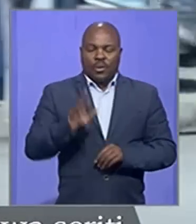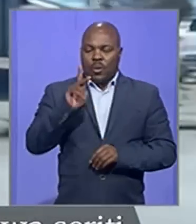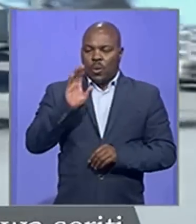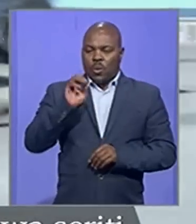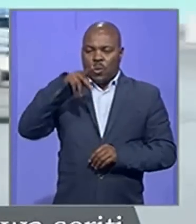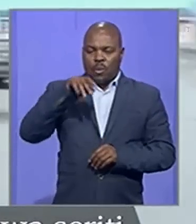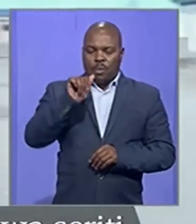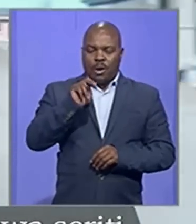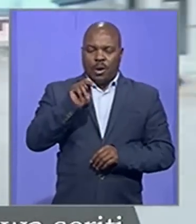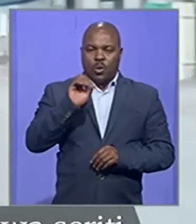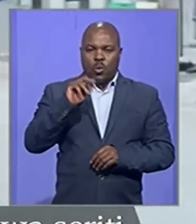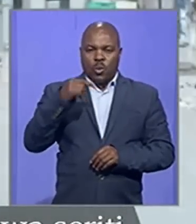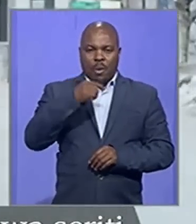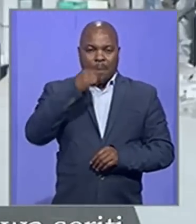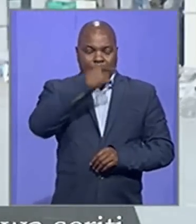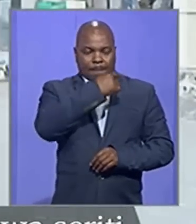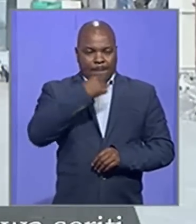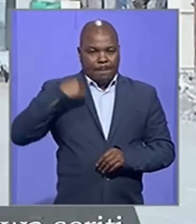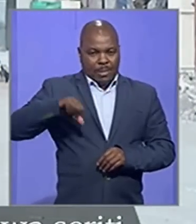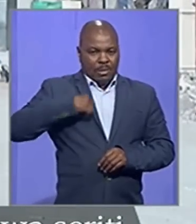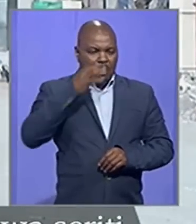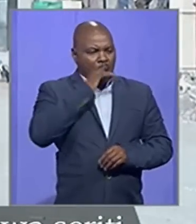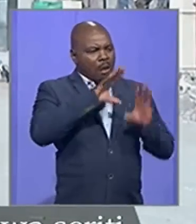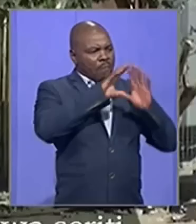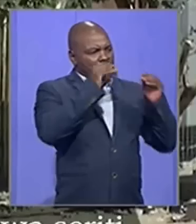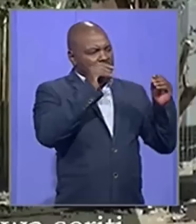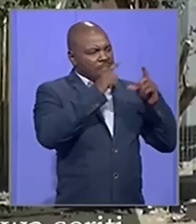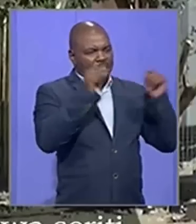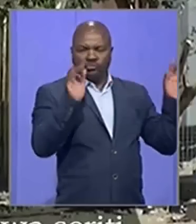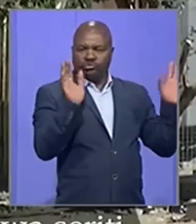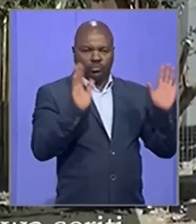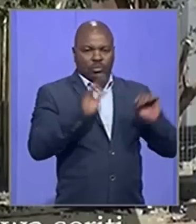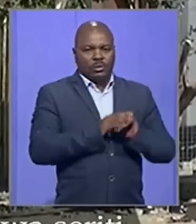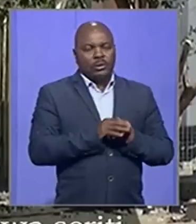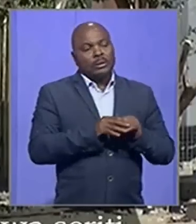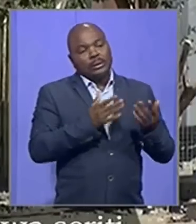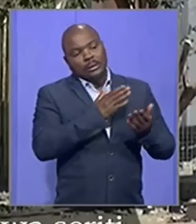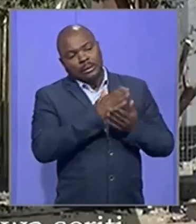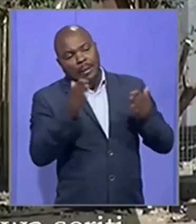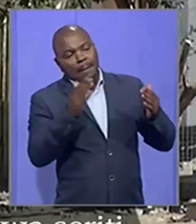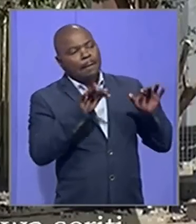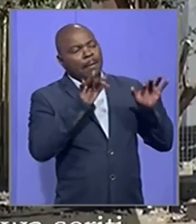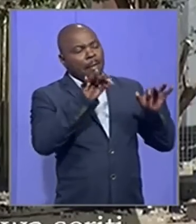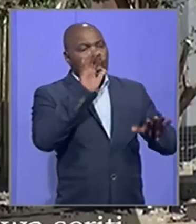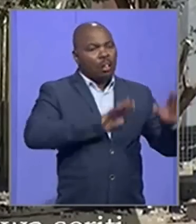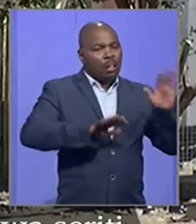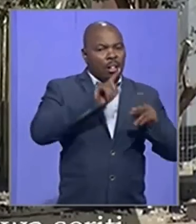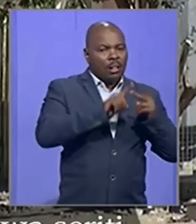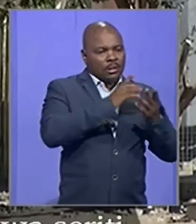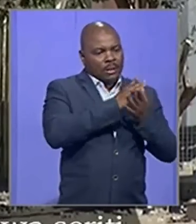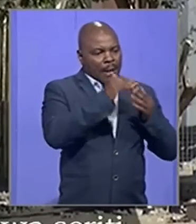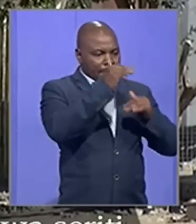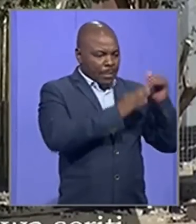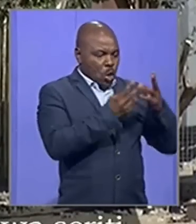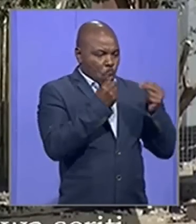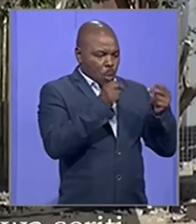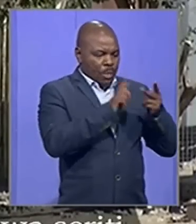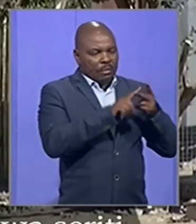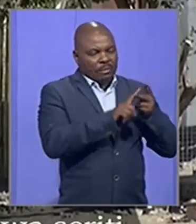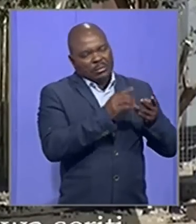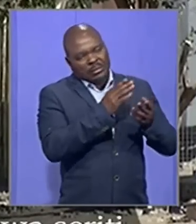a fela. Batšwa setlhabelo ba 40 bao ba amilwego ke se ba dintlo tšeo di sa tšwago go agwa le tšeo di mpšafaditšwego ga di